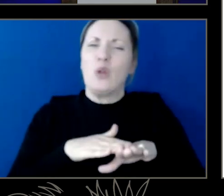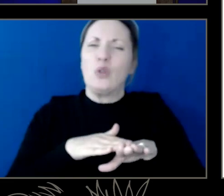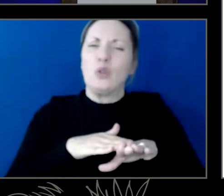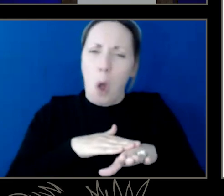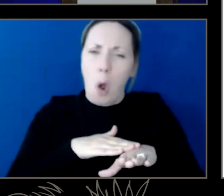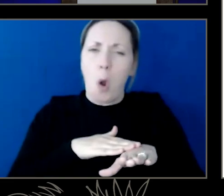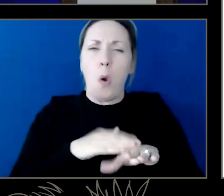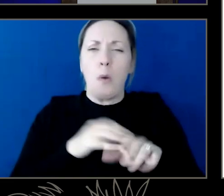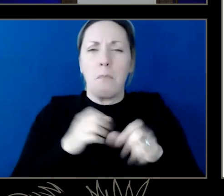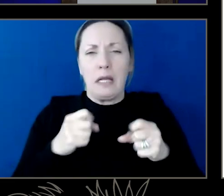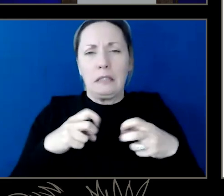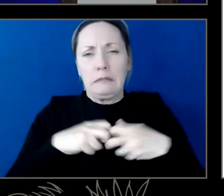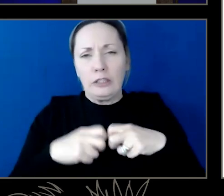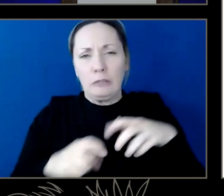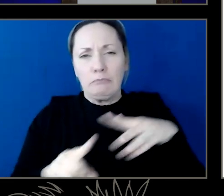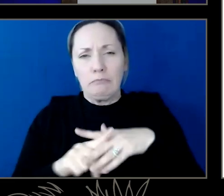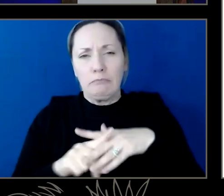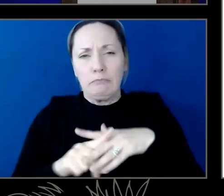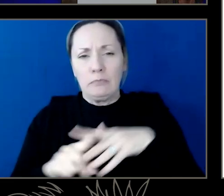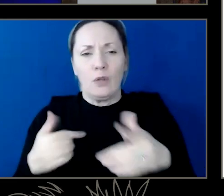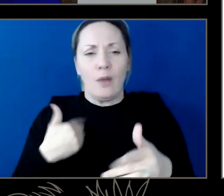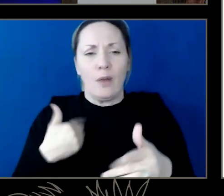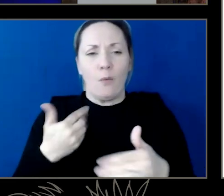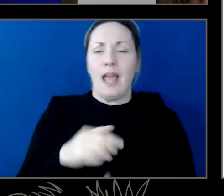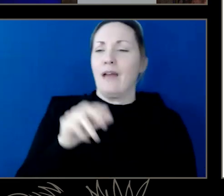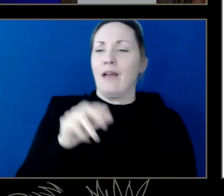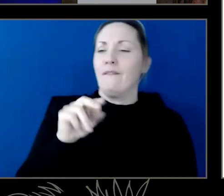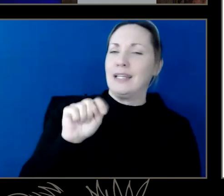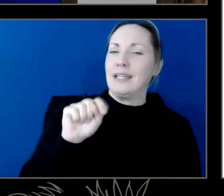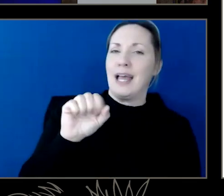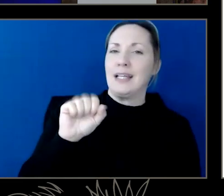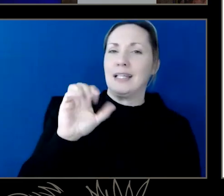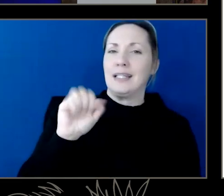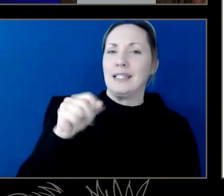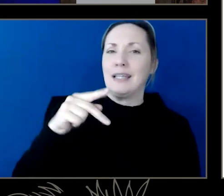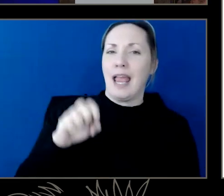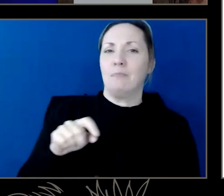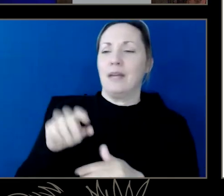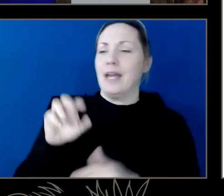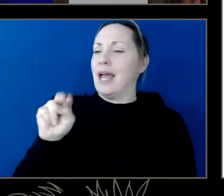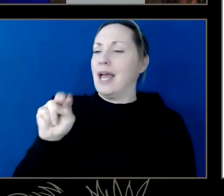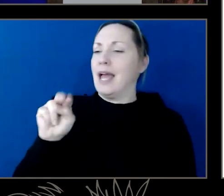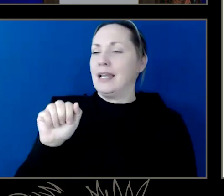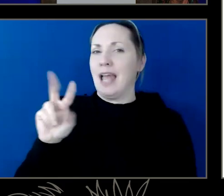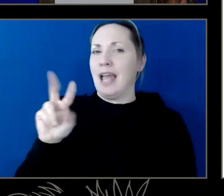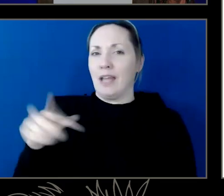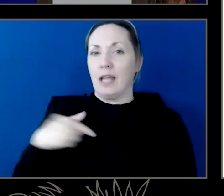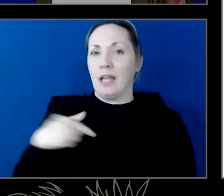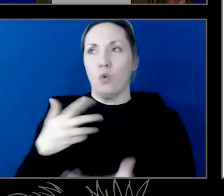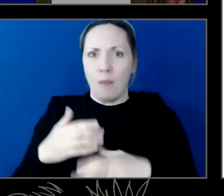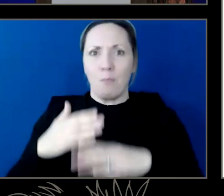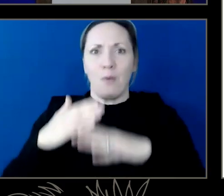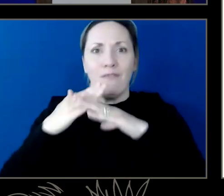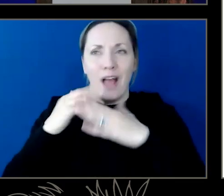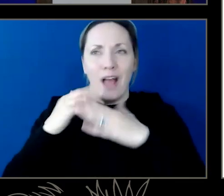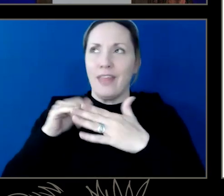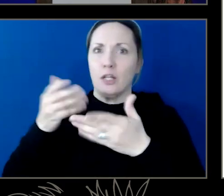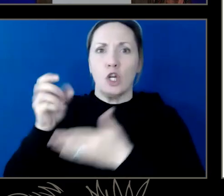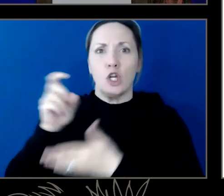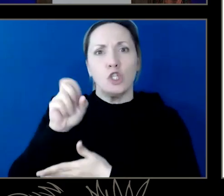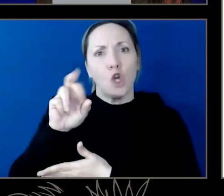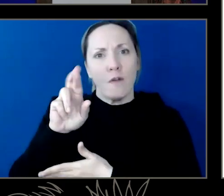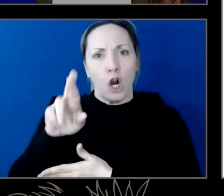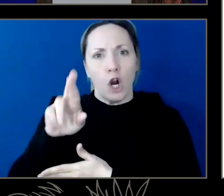so there was a company called Netscape Navigator. What they wanted was a way to prevent all of that server communication. They wanted a way to